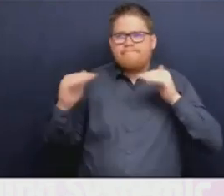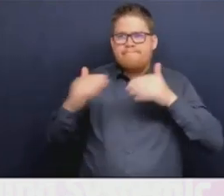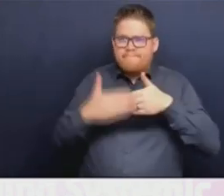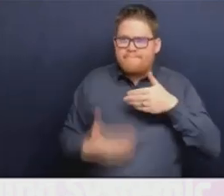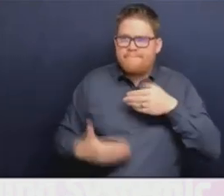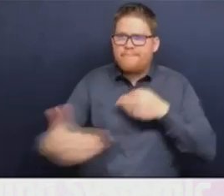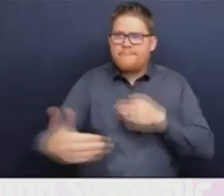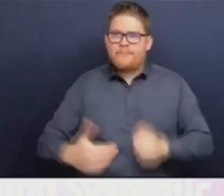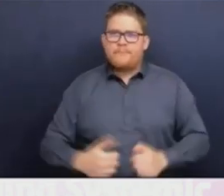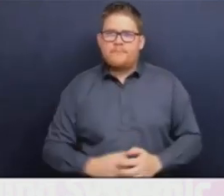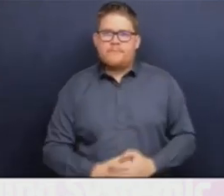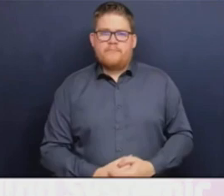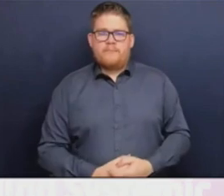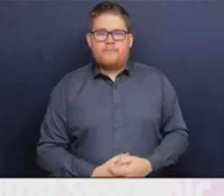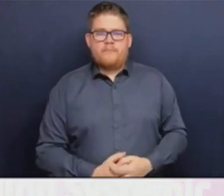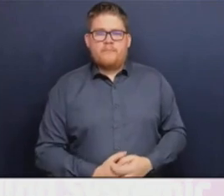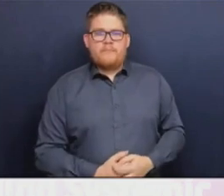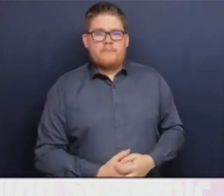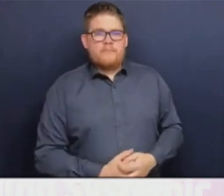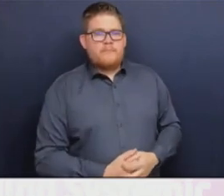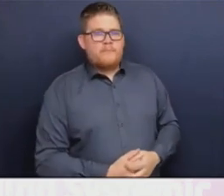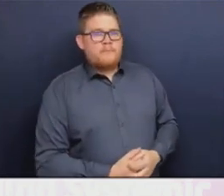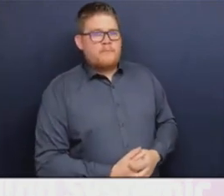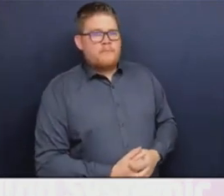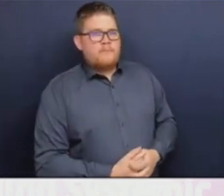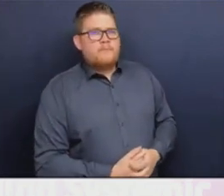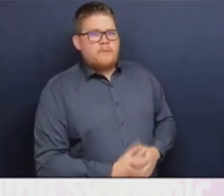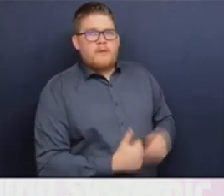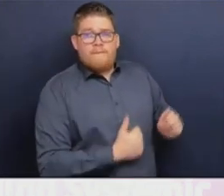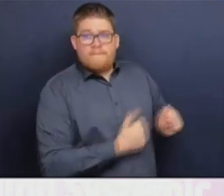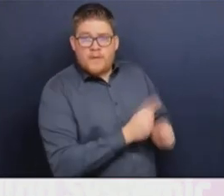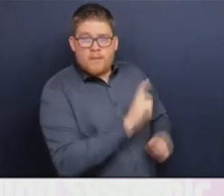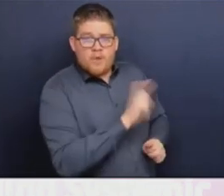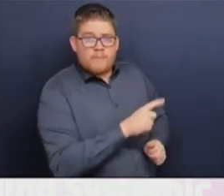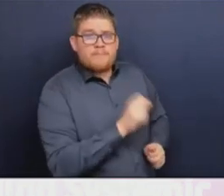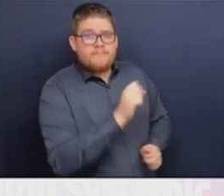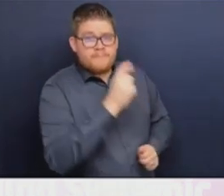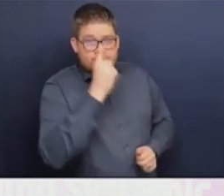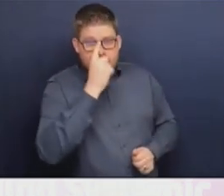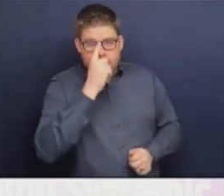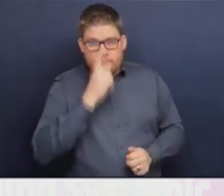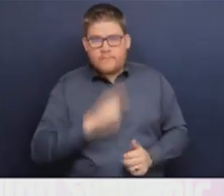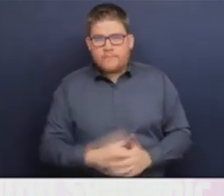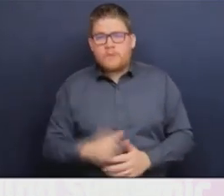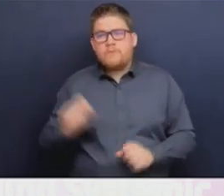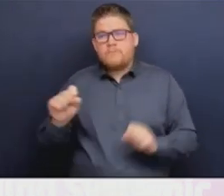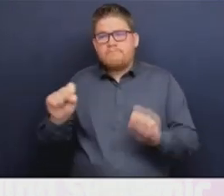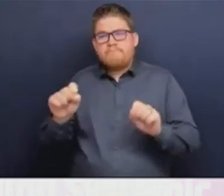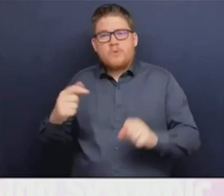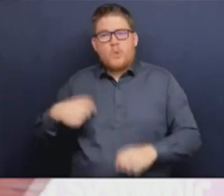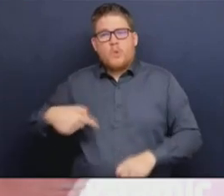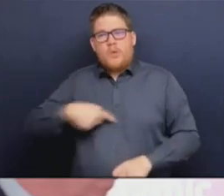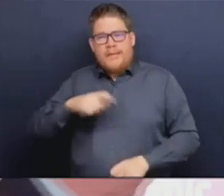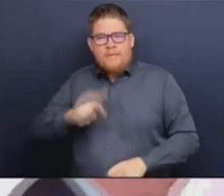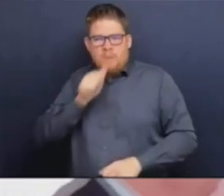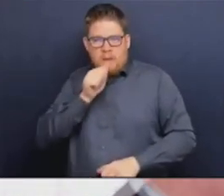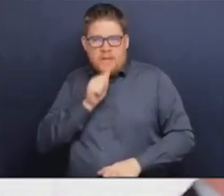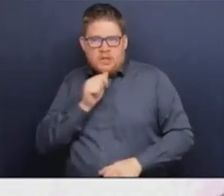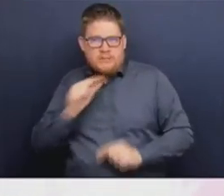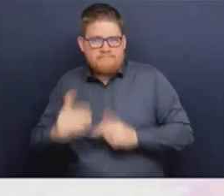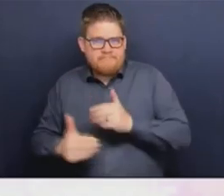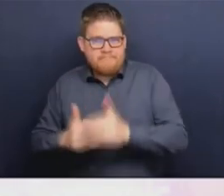things are building. And I don't know if Parliamentary Secretary Singh, I just was hoping for a little bit more detail following up on Rob Bovin's